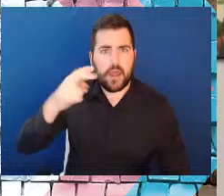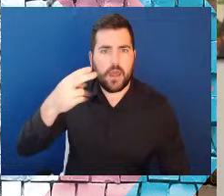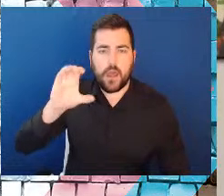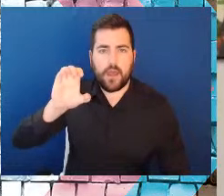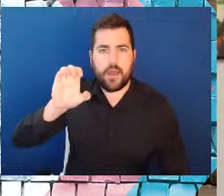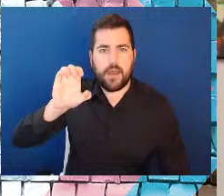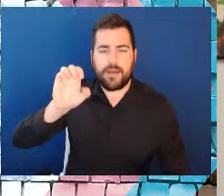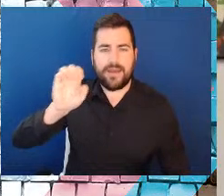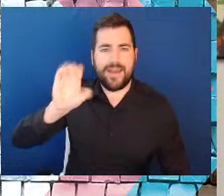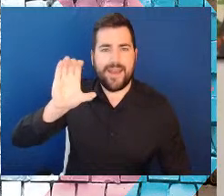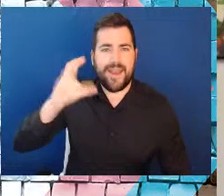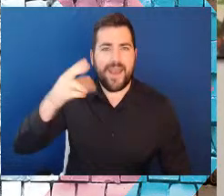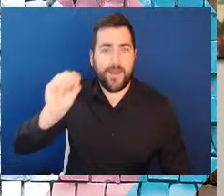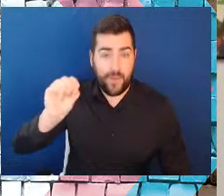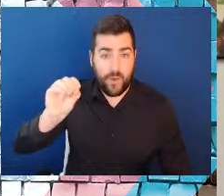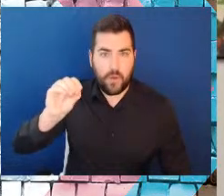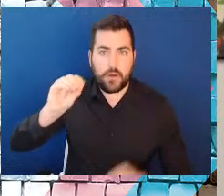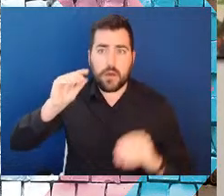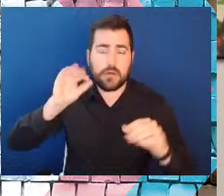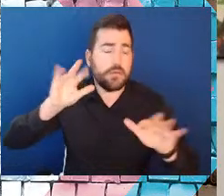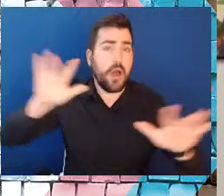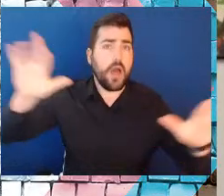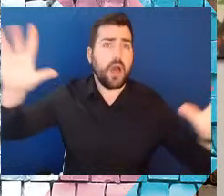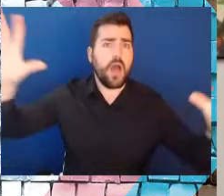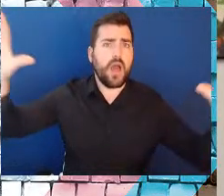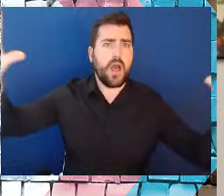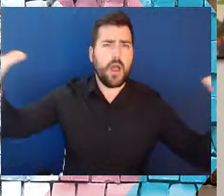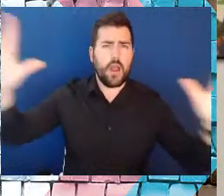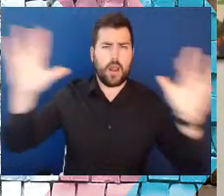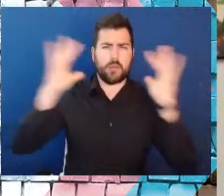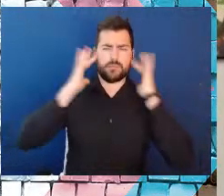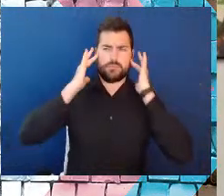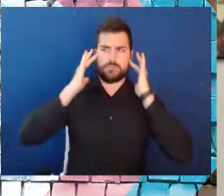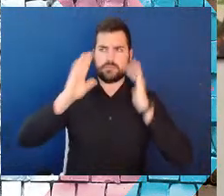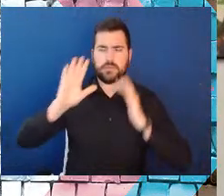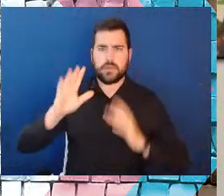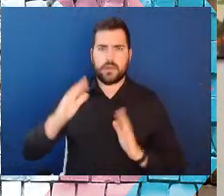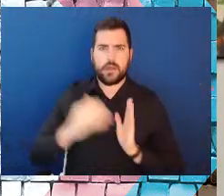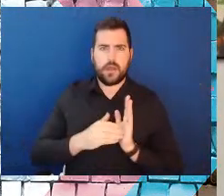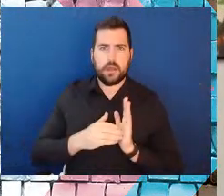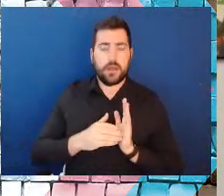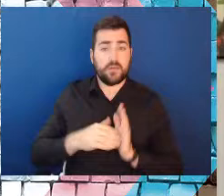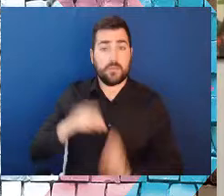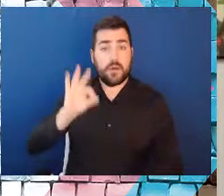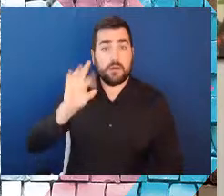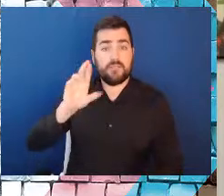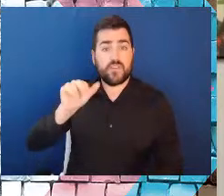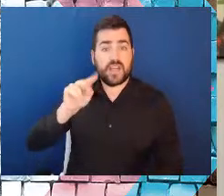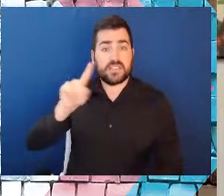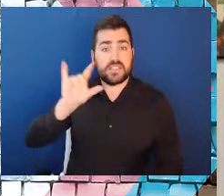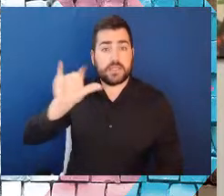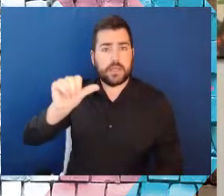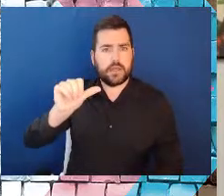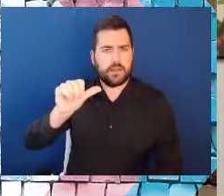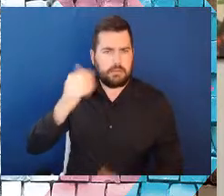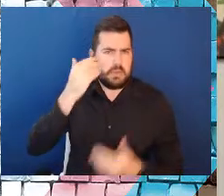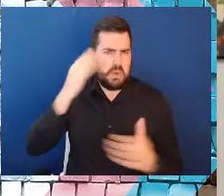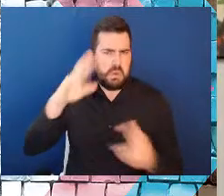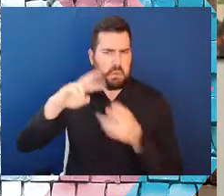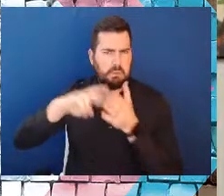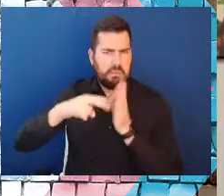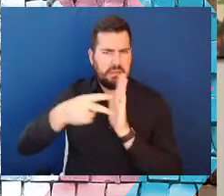Fringezilla here didn't know anything about echoes yet. So he just heard his own voice come back to him.